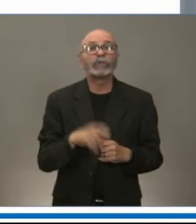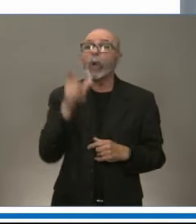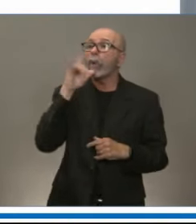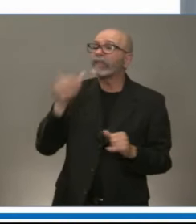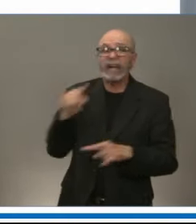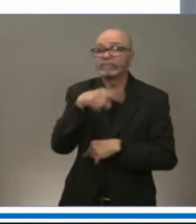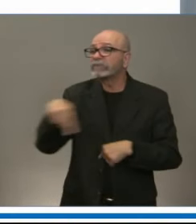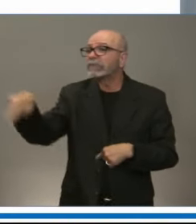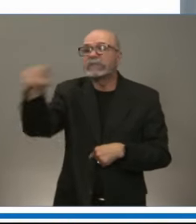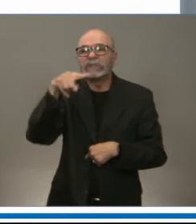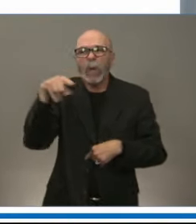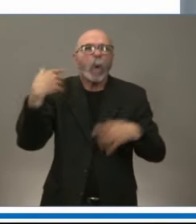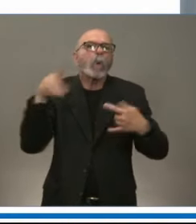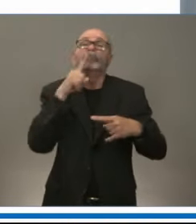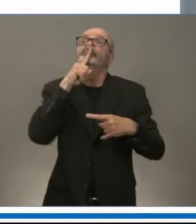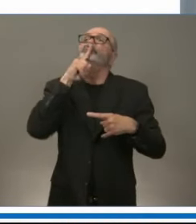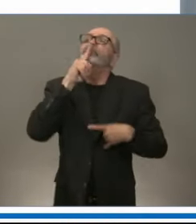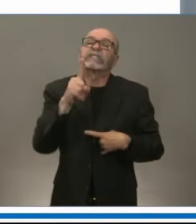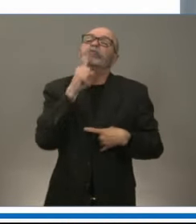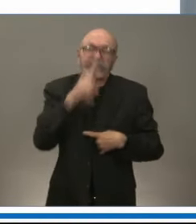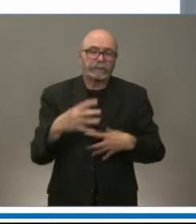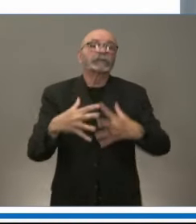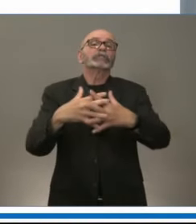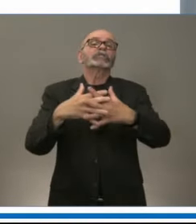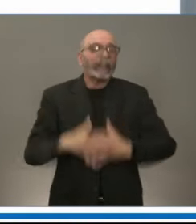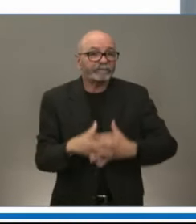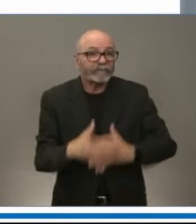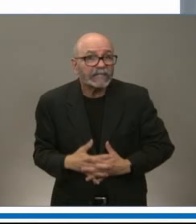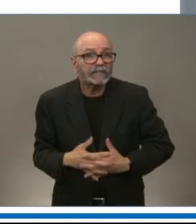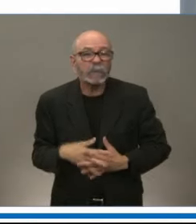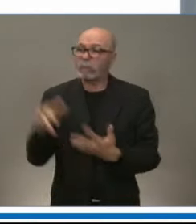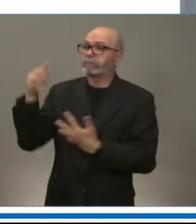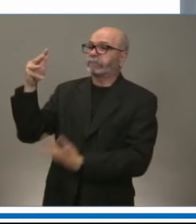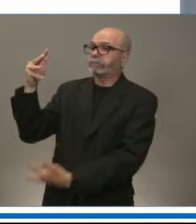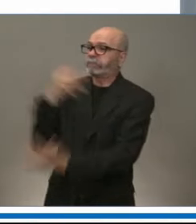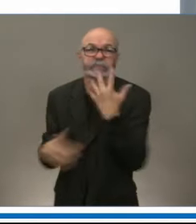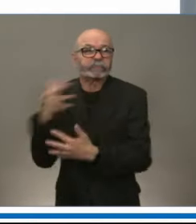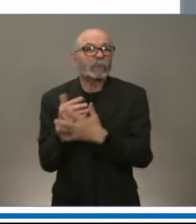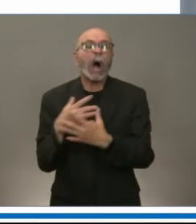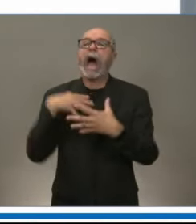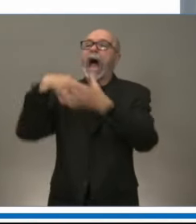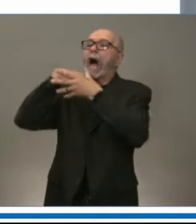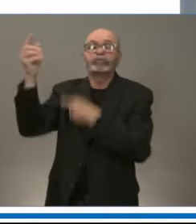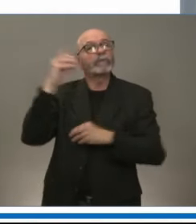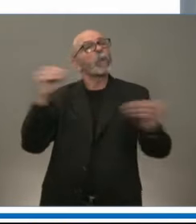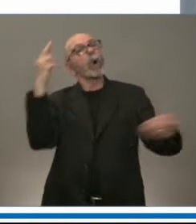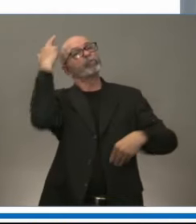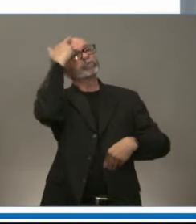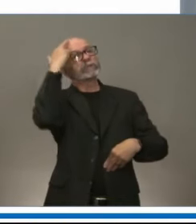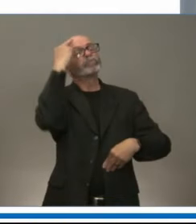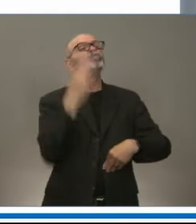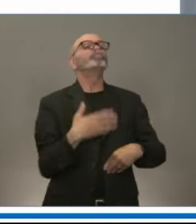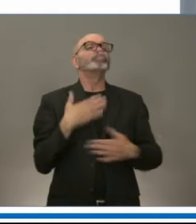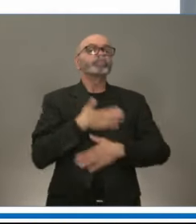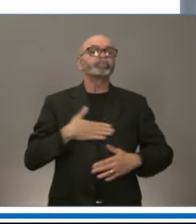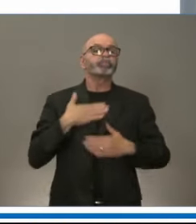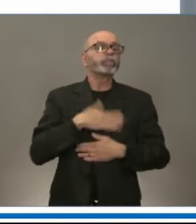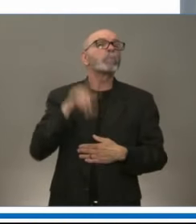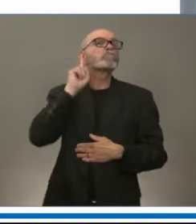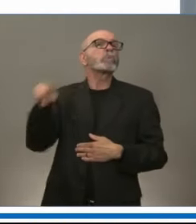A group gathering in a house, unnecessary trips outside, blatant disregard, the virus will find